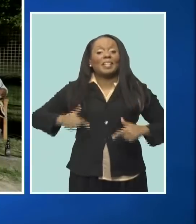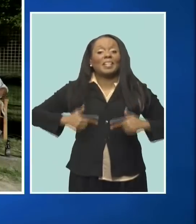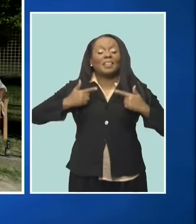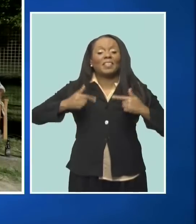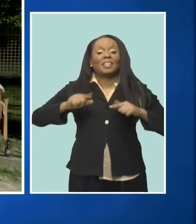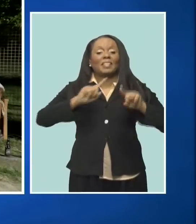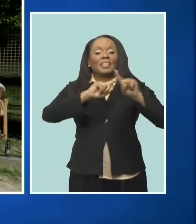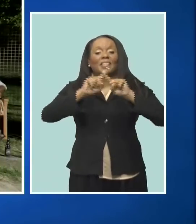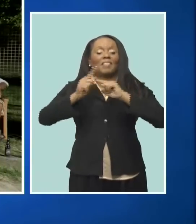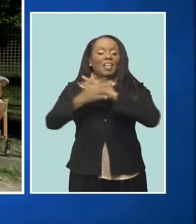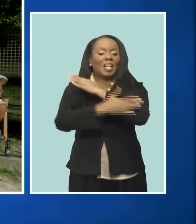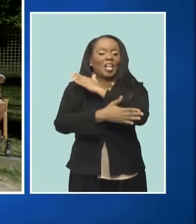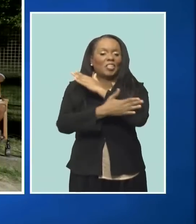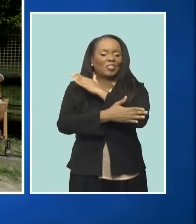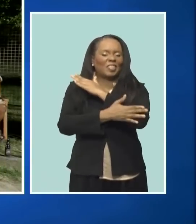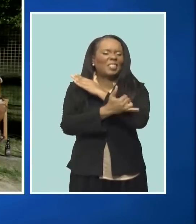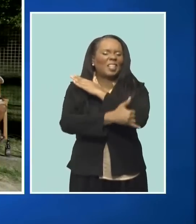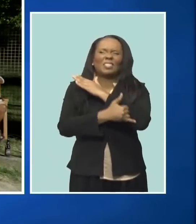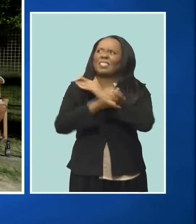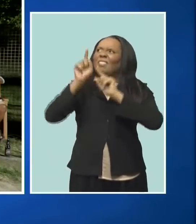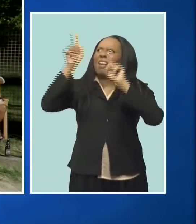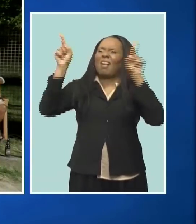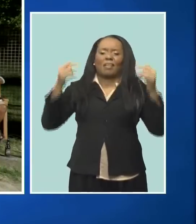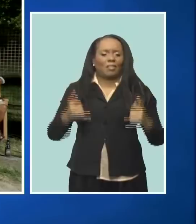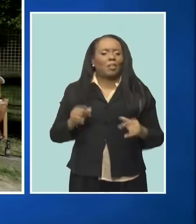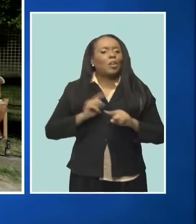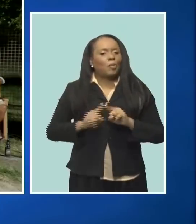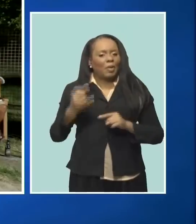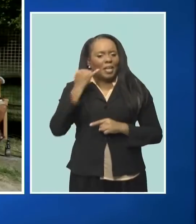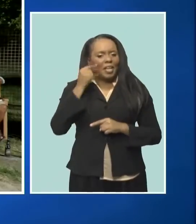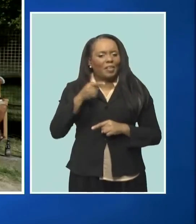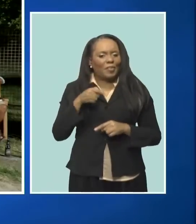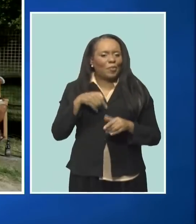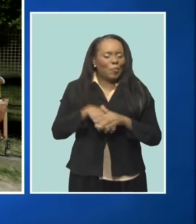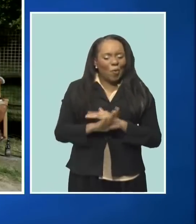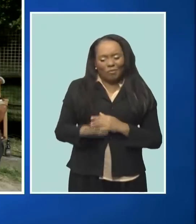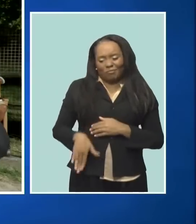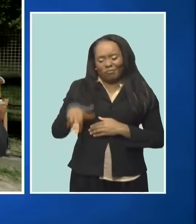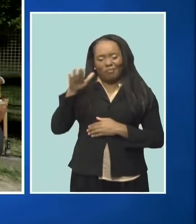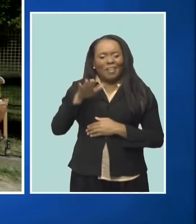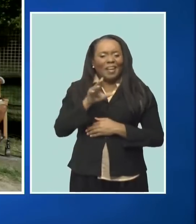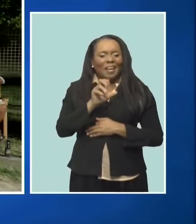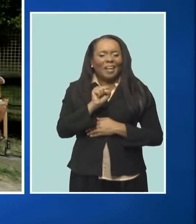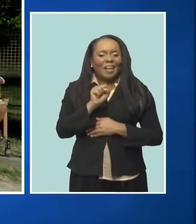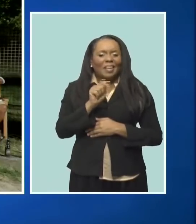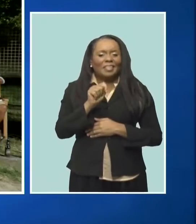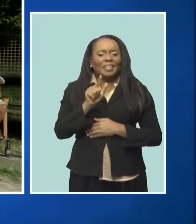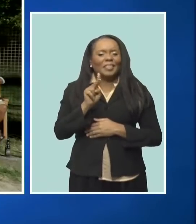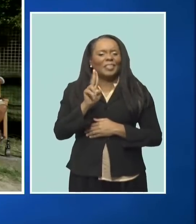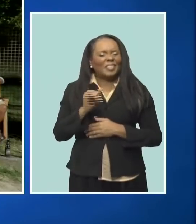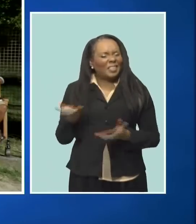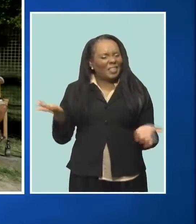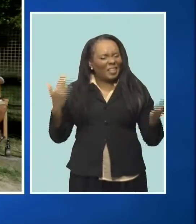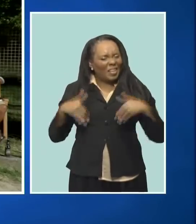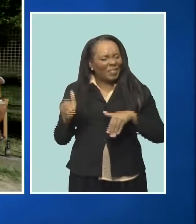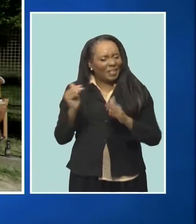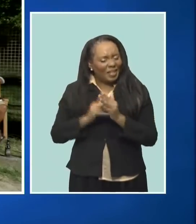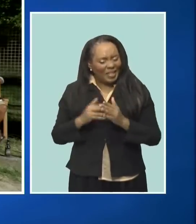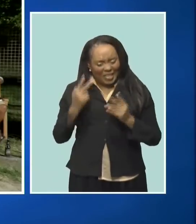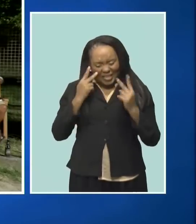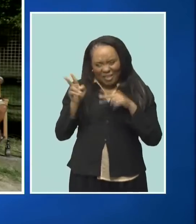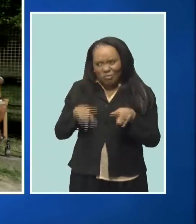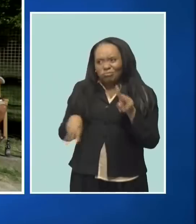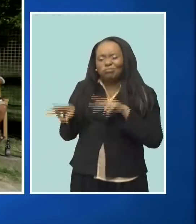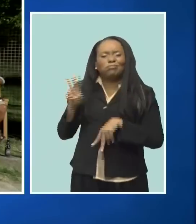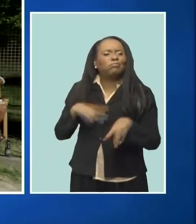outside of St. Lucie, who live outside of St. Lucie, but from St. Lucie. We invite you to come back to St. Lucie and see what has